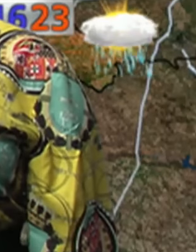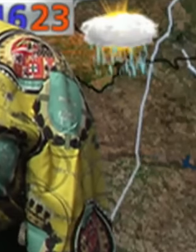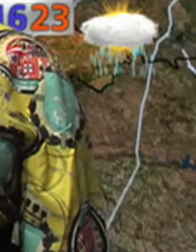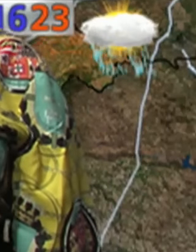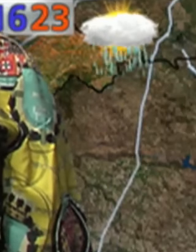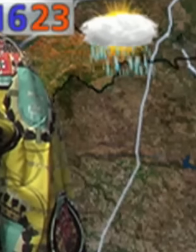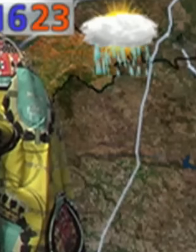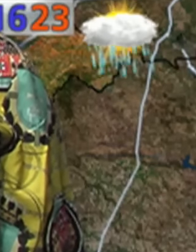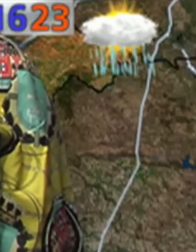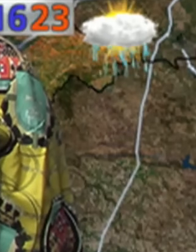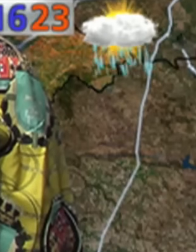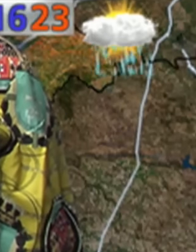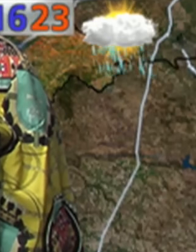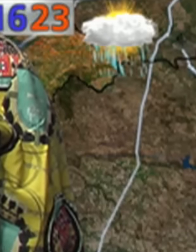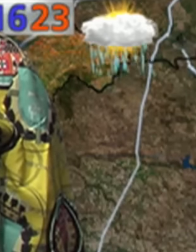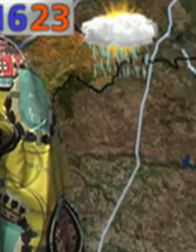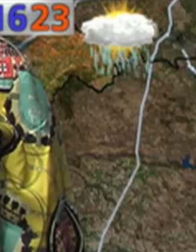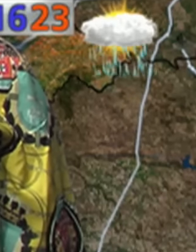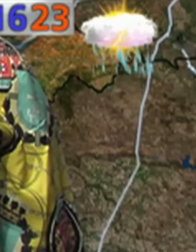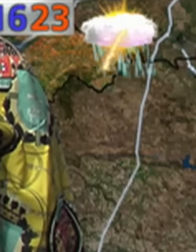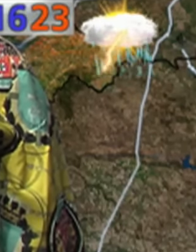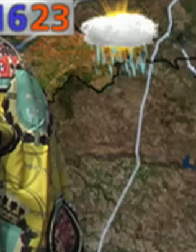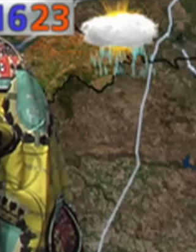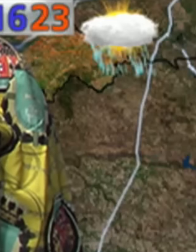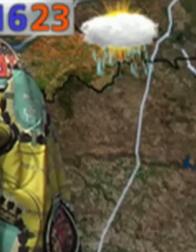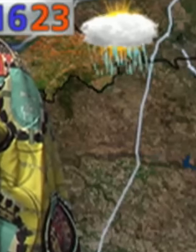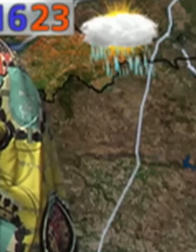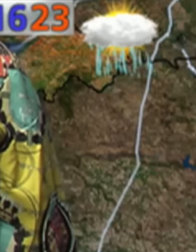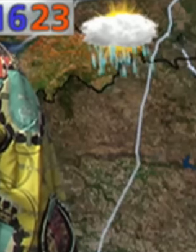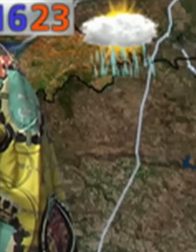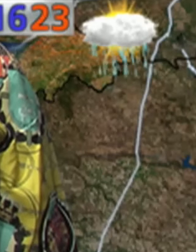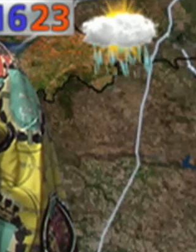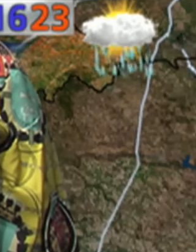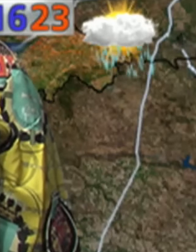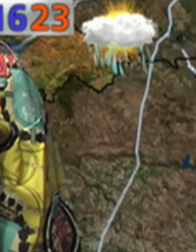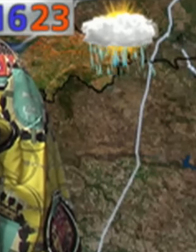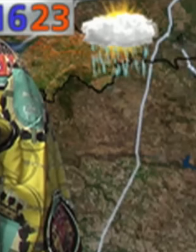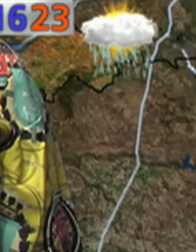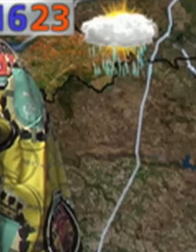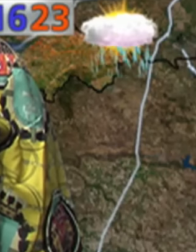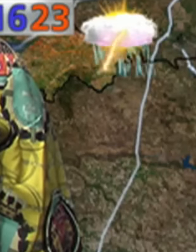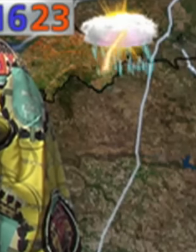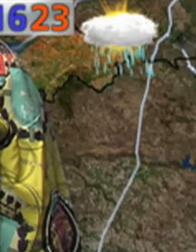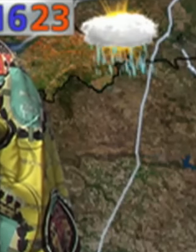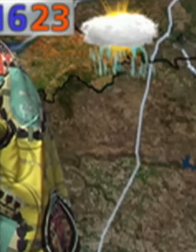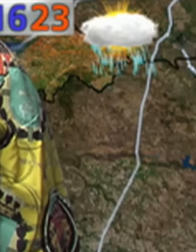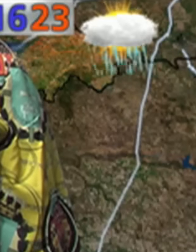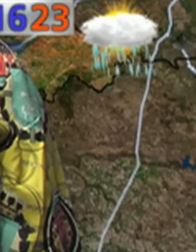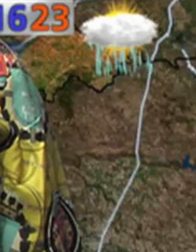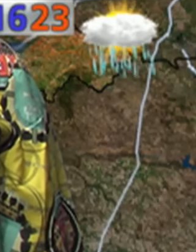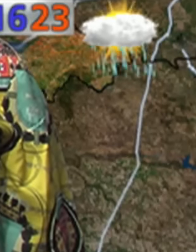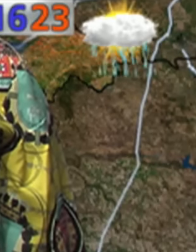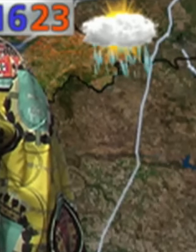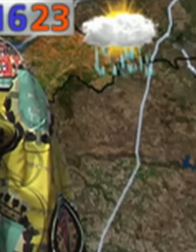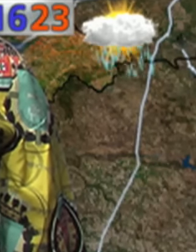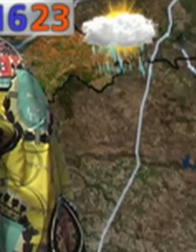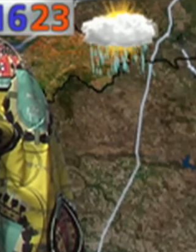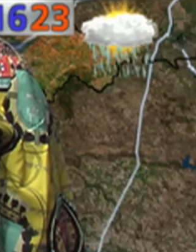na le dipula ka tše 27 go tšwa go nna setlogolo sa kganyago ke tsone tše ke le swaretšeng tsona bošego mo ke re ga e be boroko.